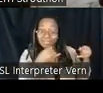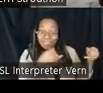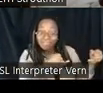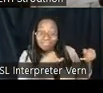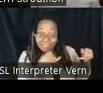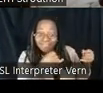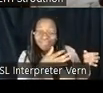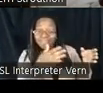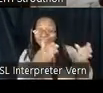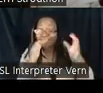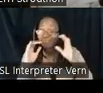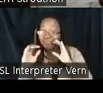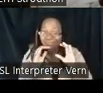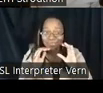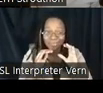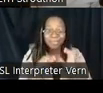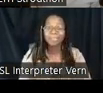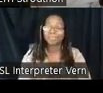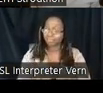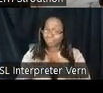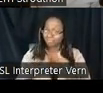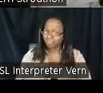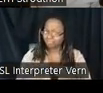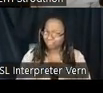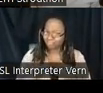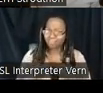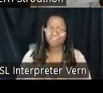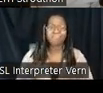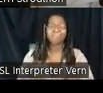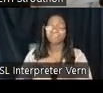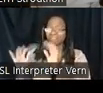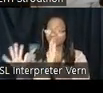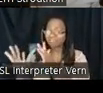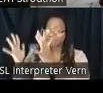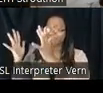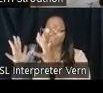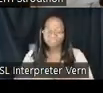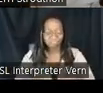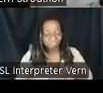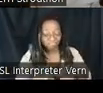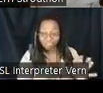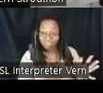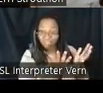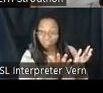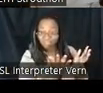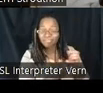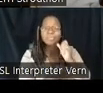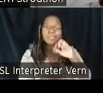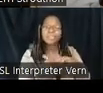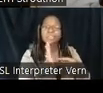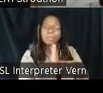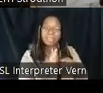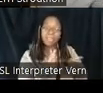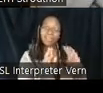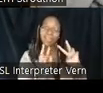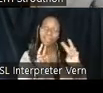communicating effectively, vulnerability, celebration, encouragement. This doesn't mean that the people who show up in this way are the good